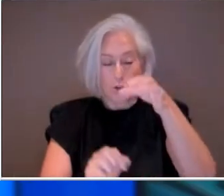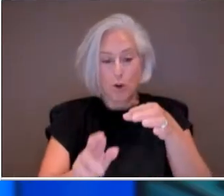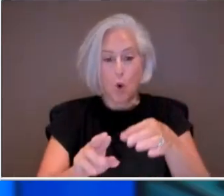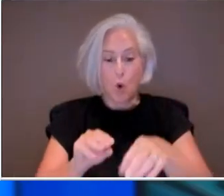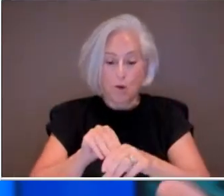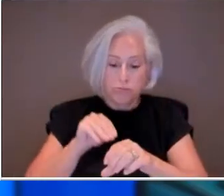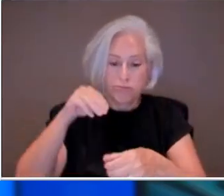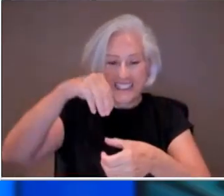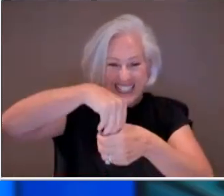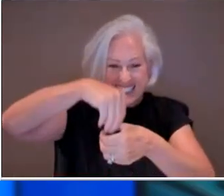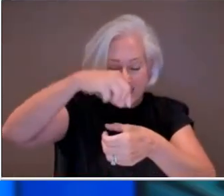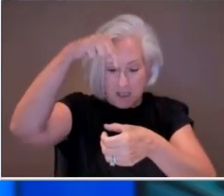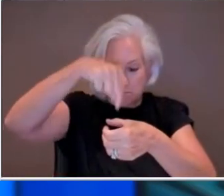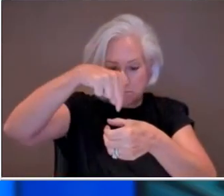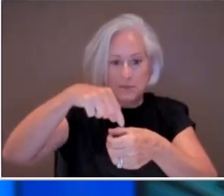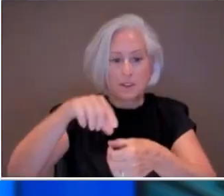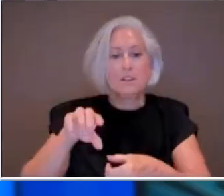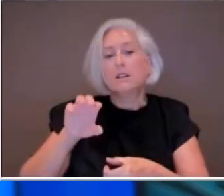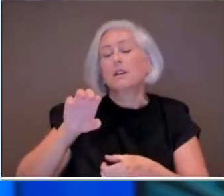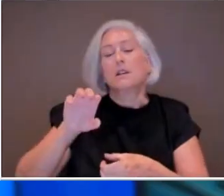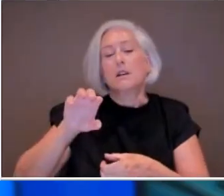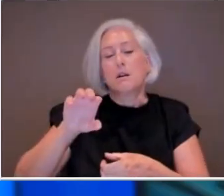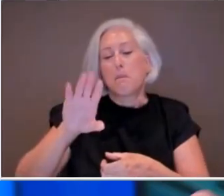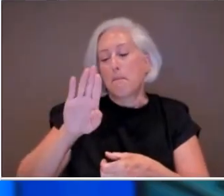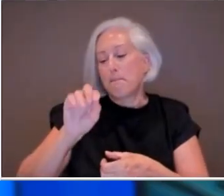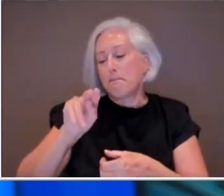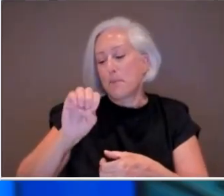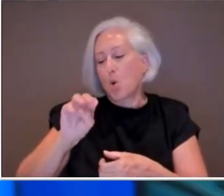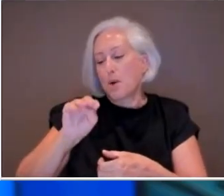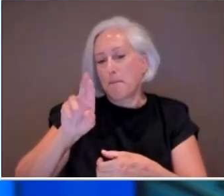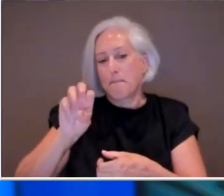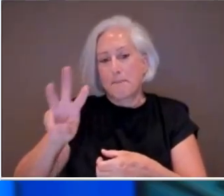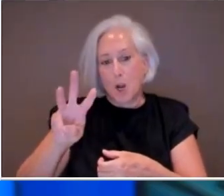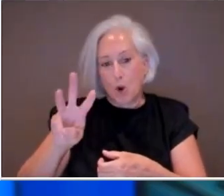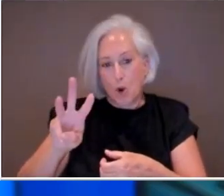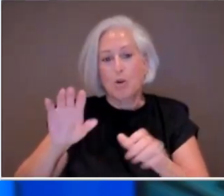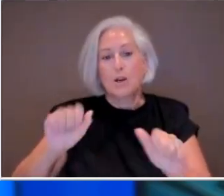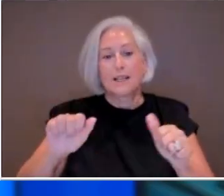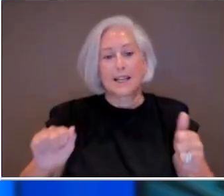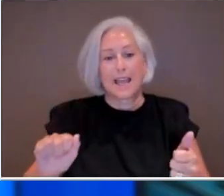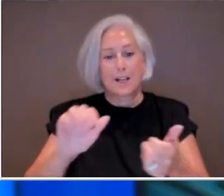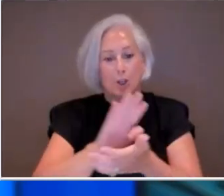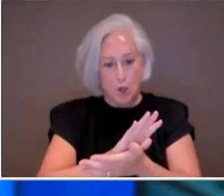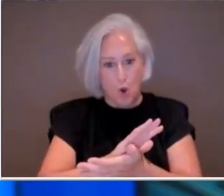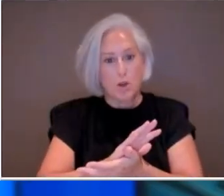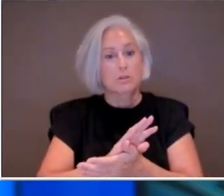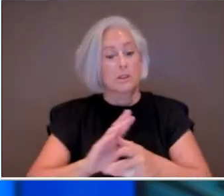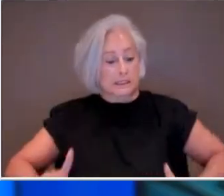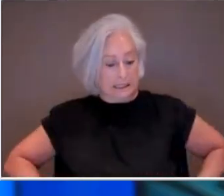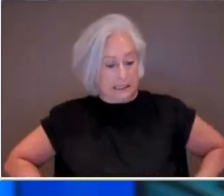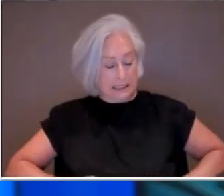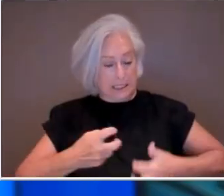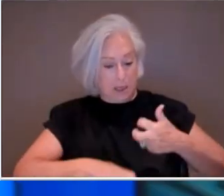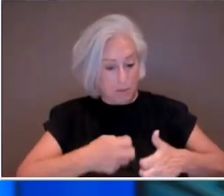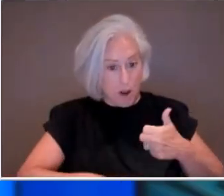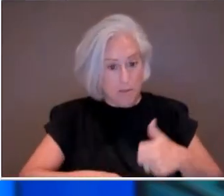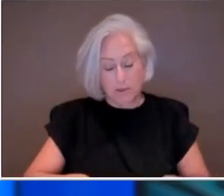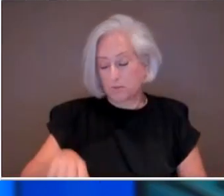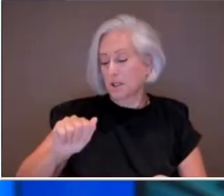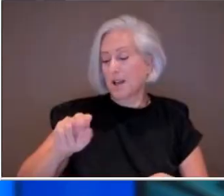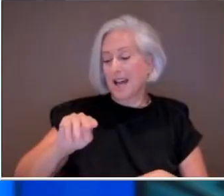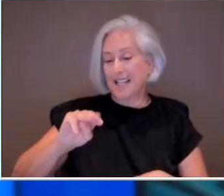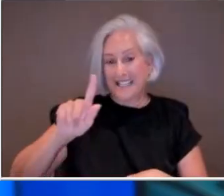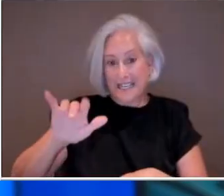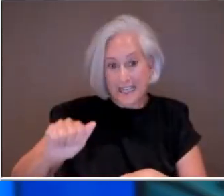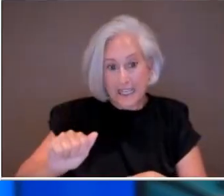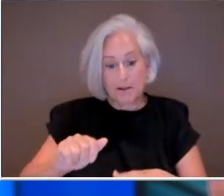marrow failure, anemia, and all these stuff. And then unfortunately it can go to the kidneys and causes kidney damage. So this is what we call the blood cancer